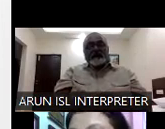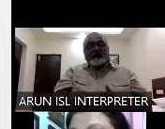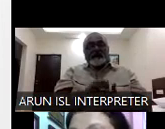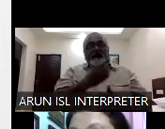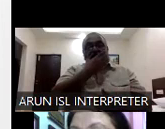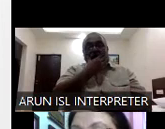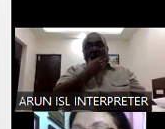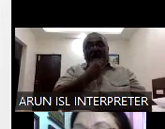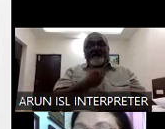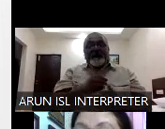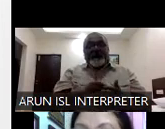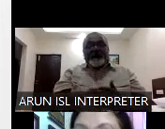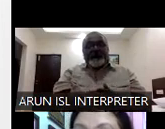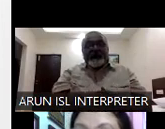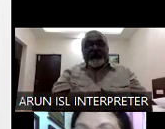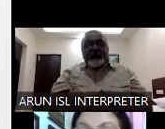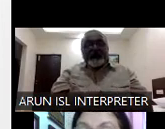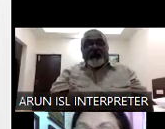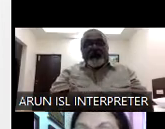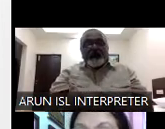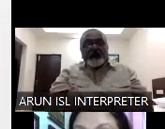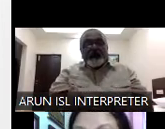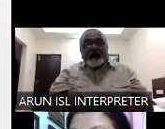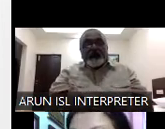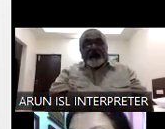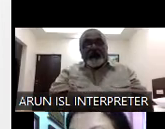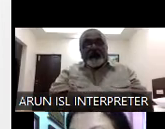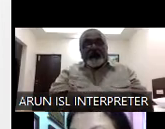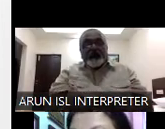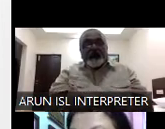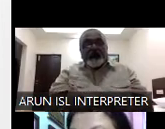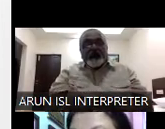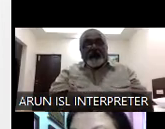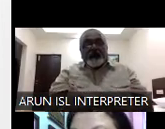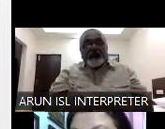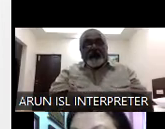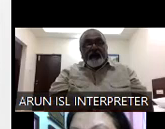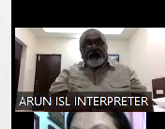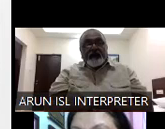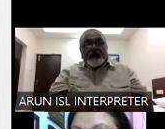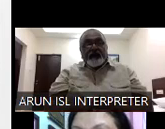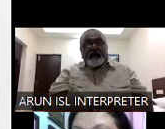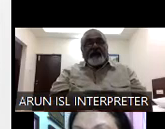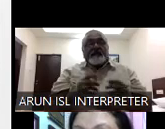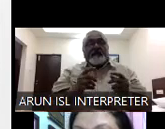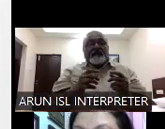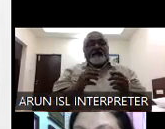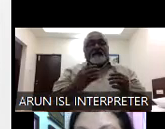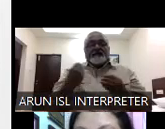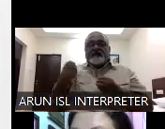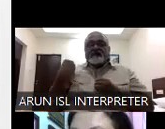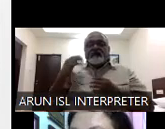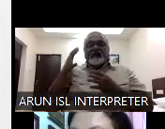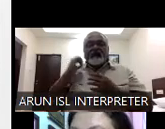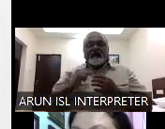they're aiming to strengthen all the panchayat systems, and they are suddenly woke up with all these farmers agitation